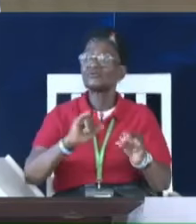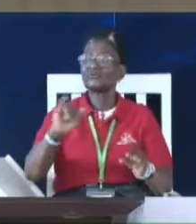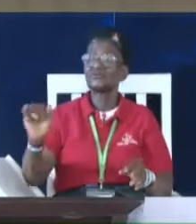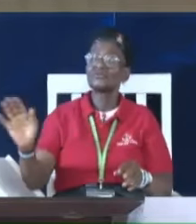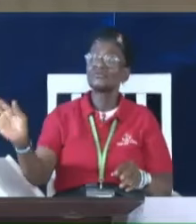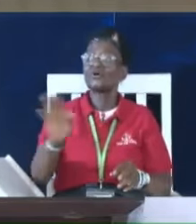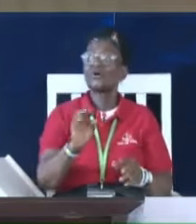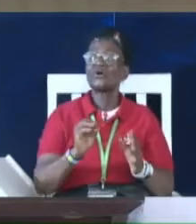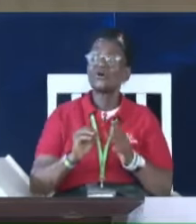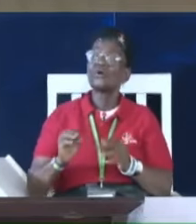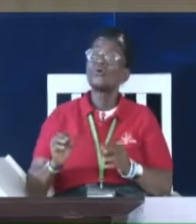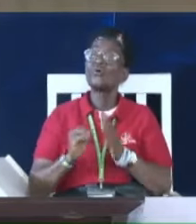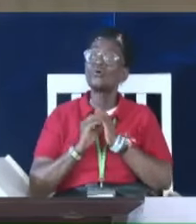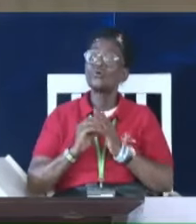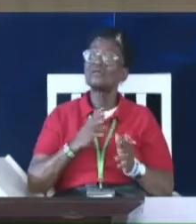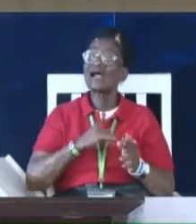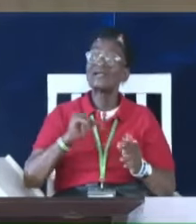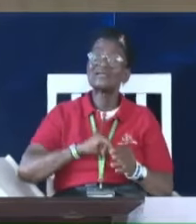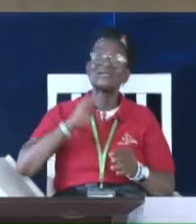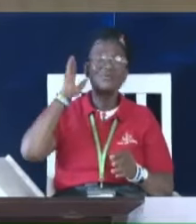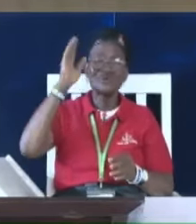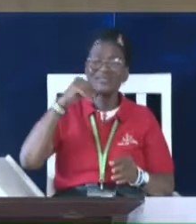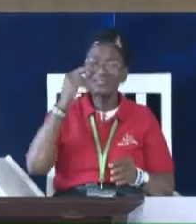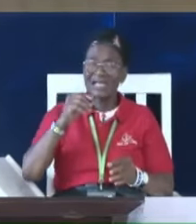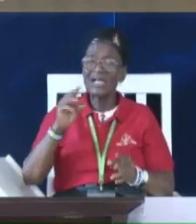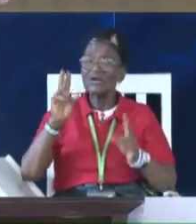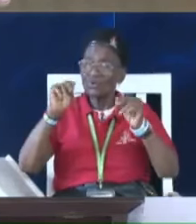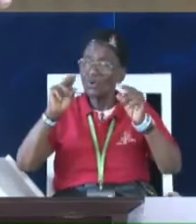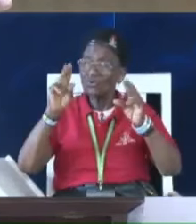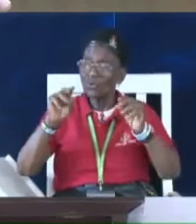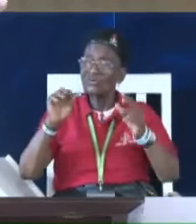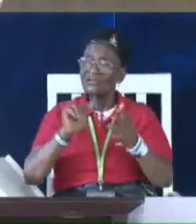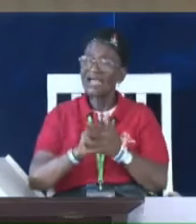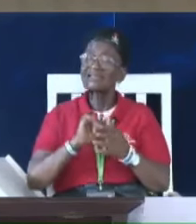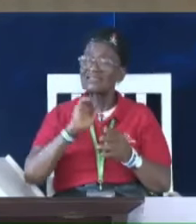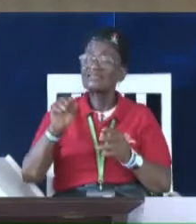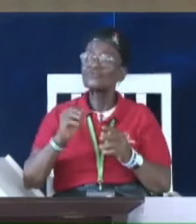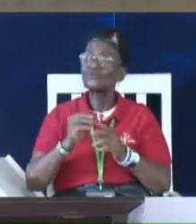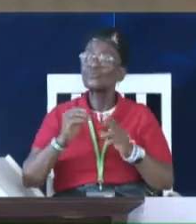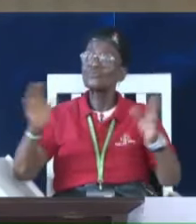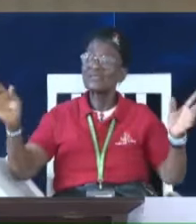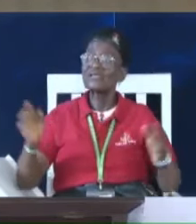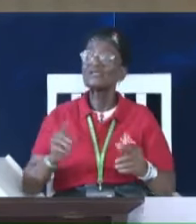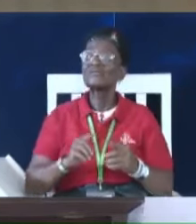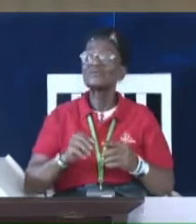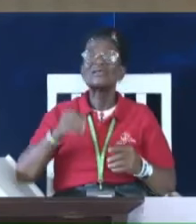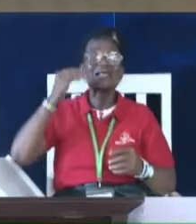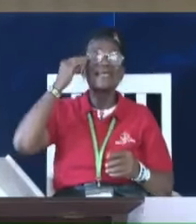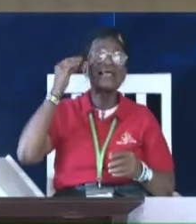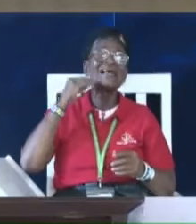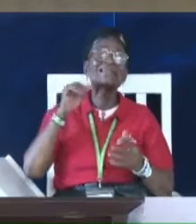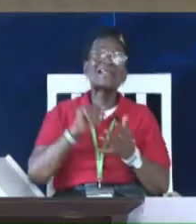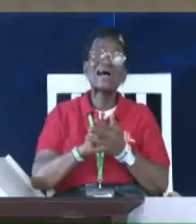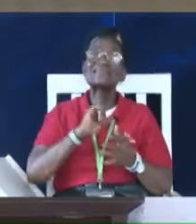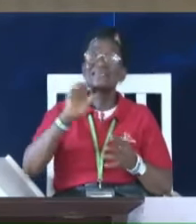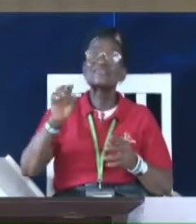And he will say, no, no, no, that one is too big to be helped. That one is too